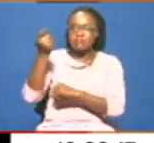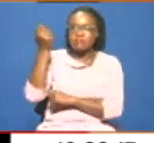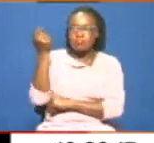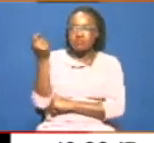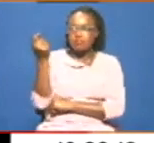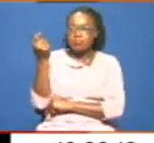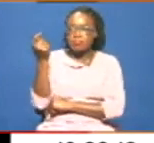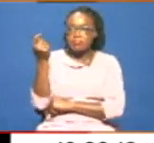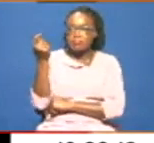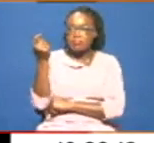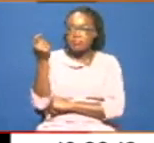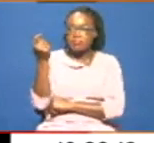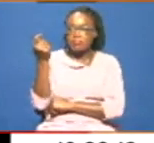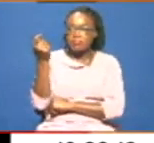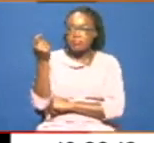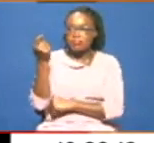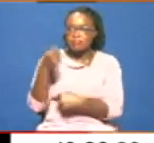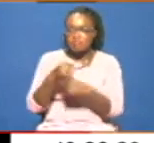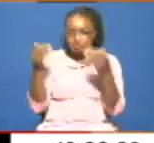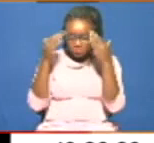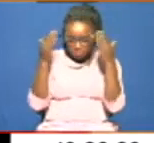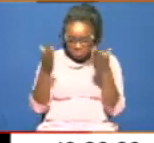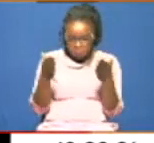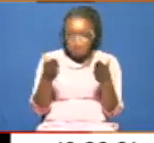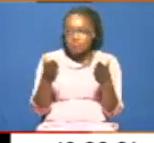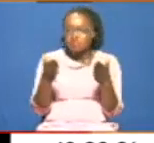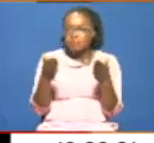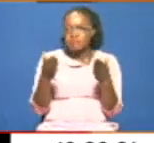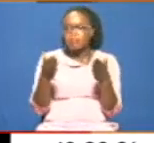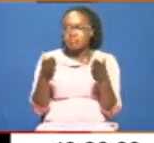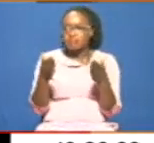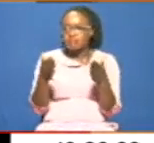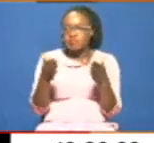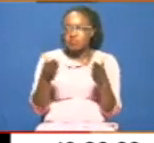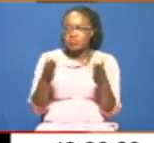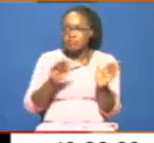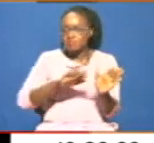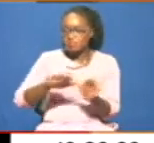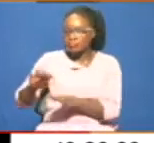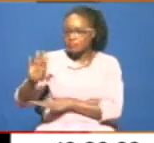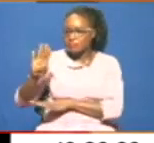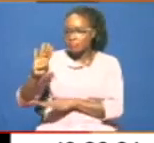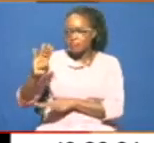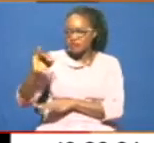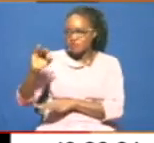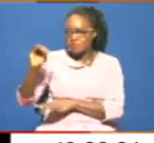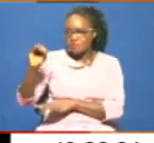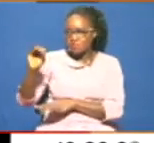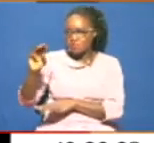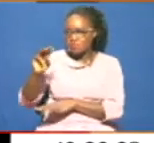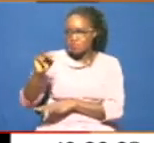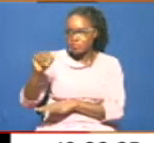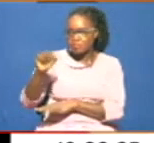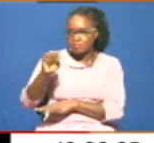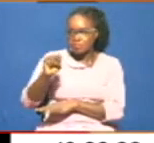has made that commitment of moving away from biomass by the year 2028. When we were hosting